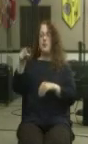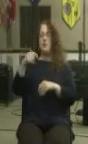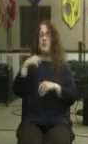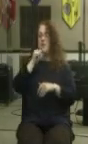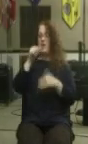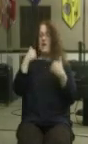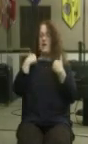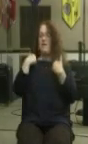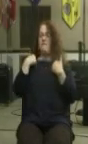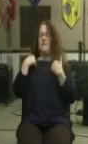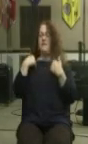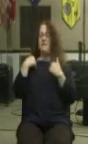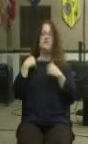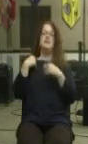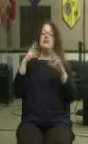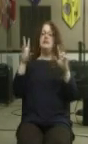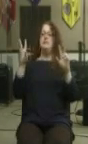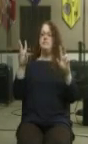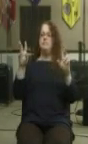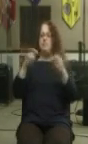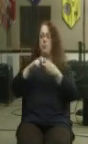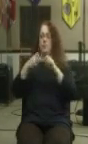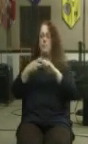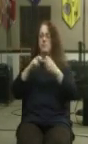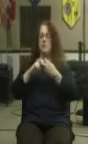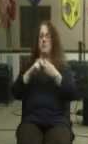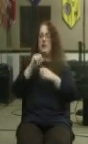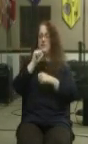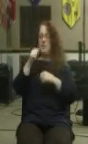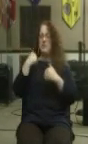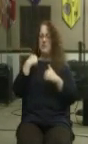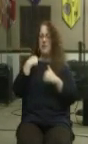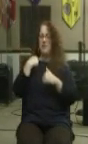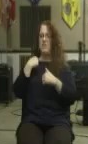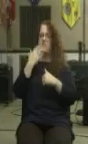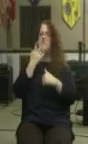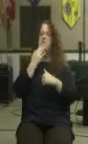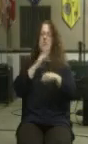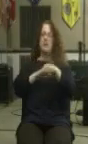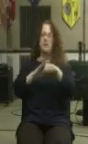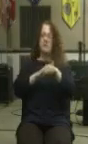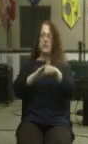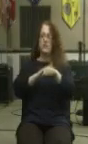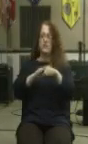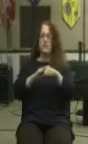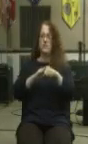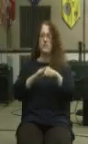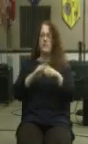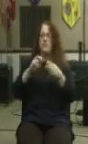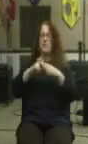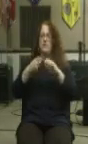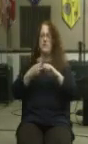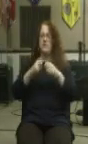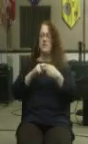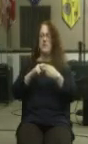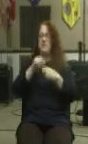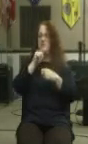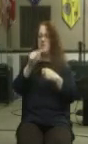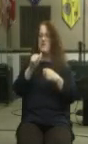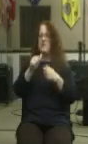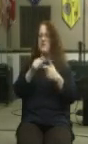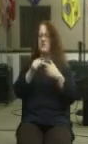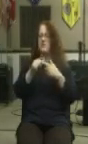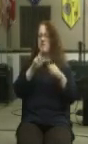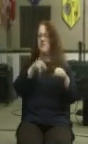So don't tell me you don't have issues. Because we all have it. If it's not a racial issue, it's an